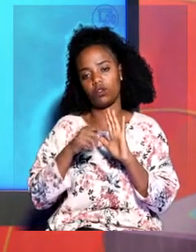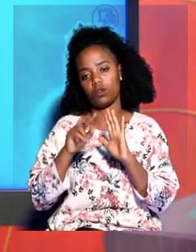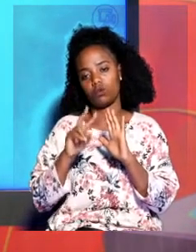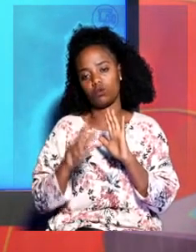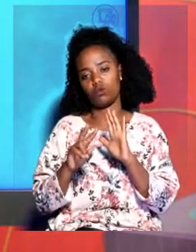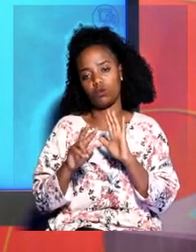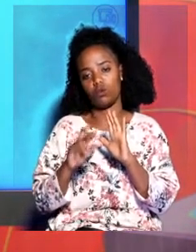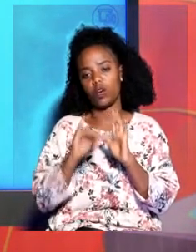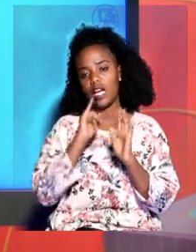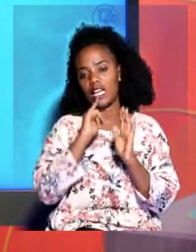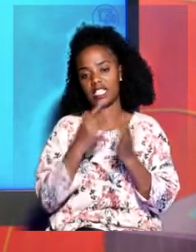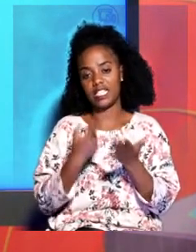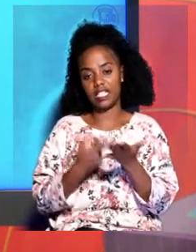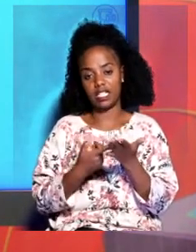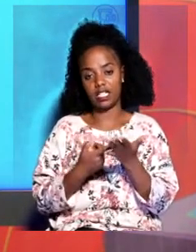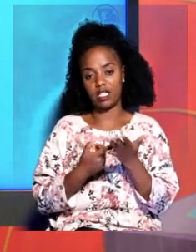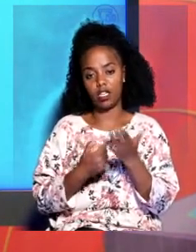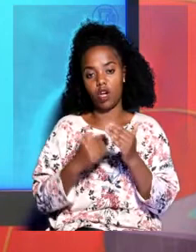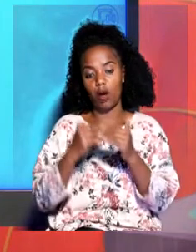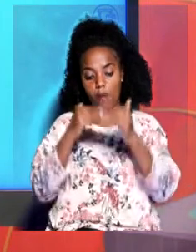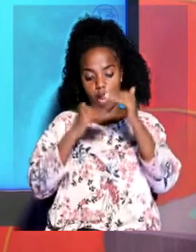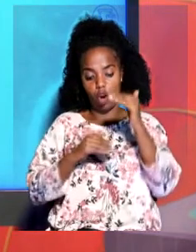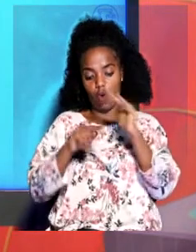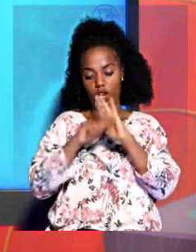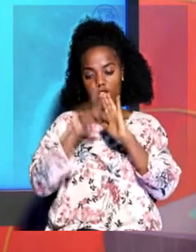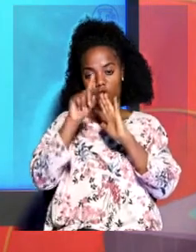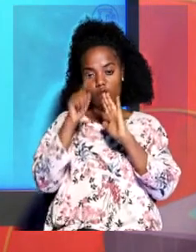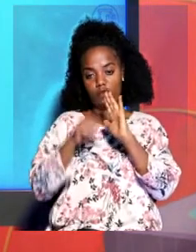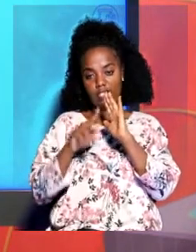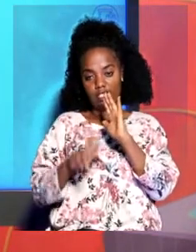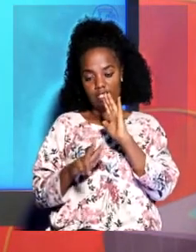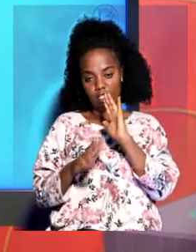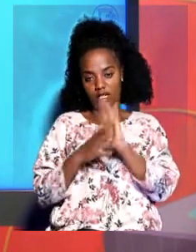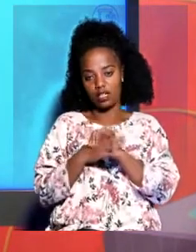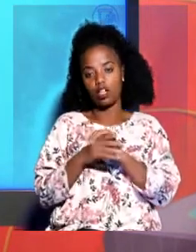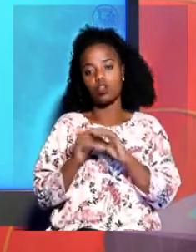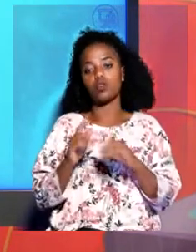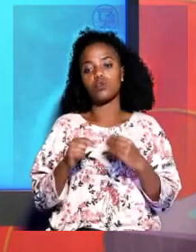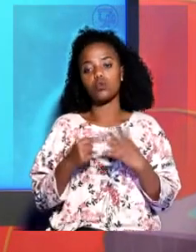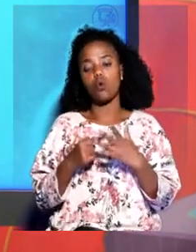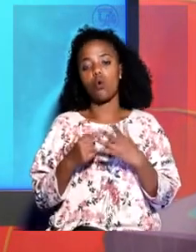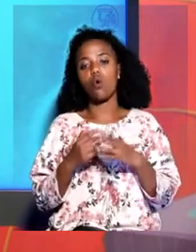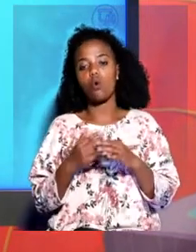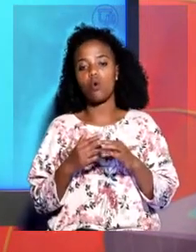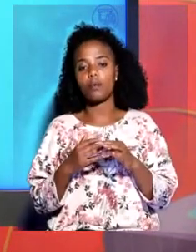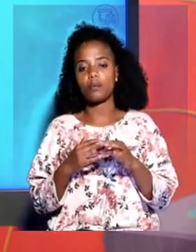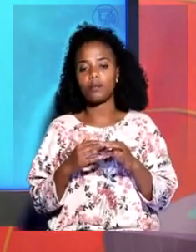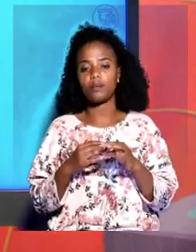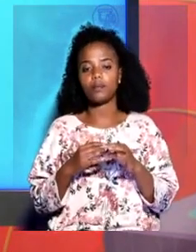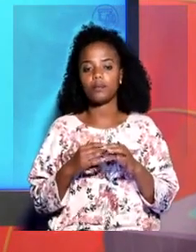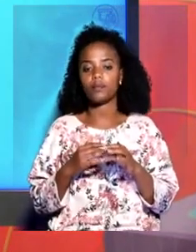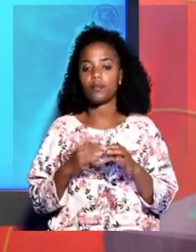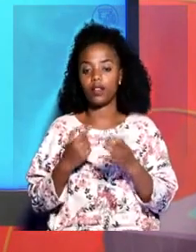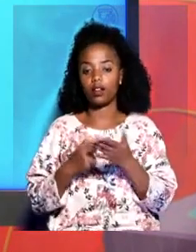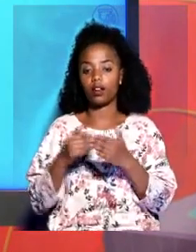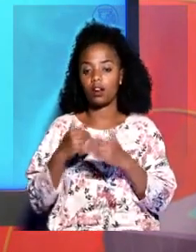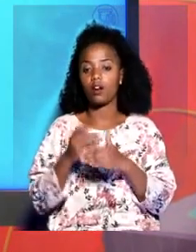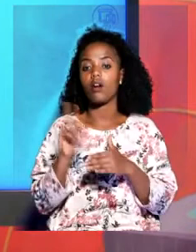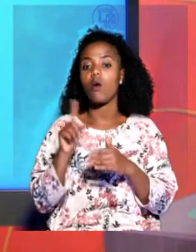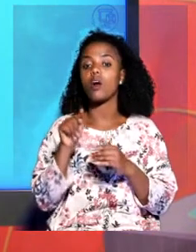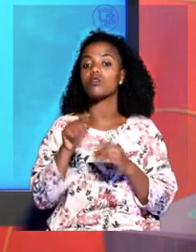between below negative 1 over 3, below negative 1 over 3. So after this, what you do